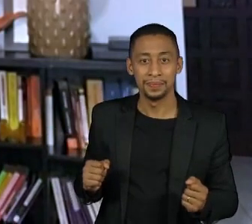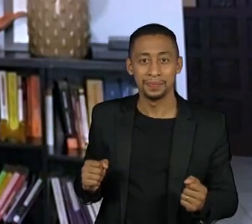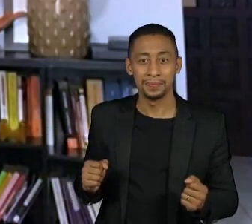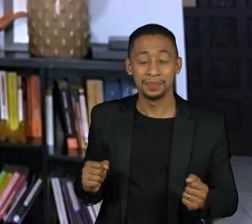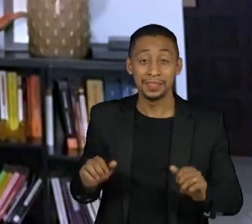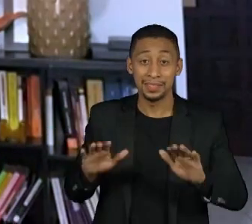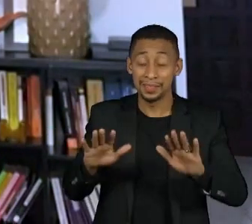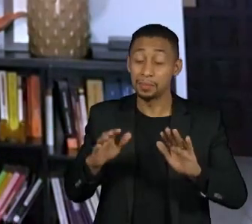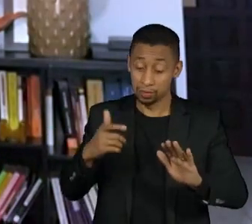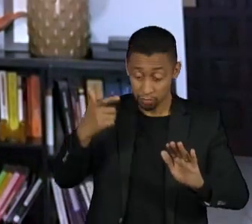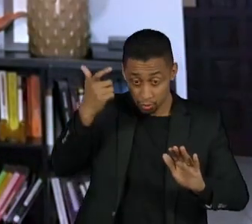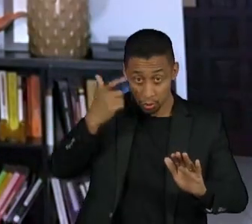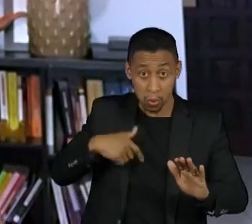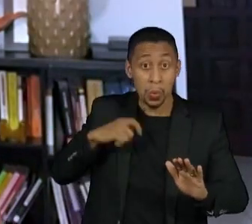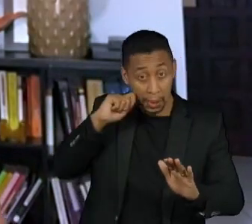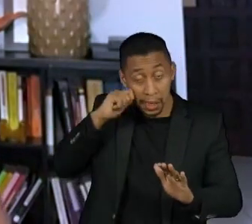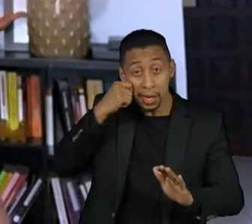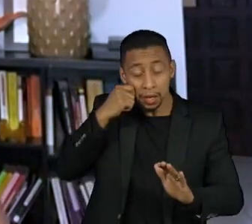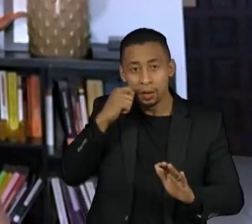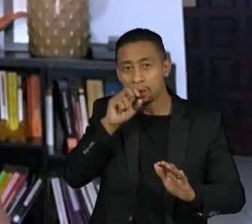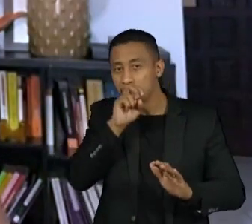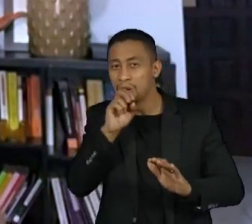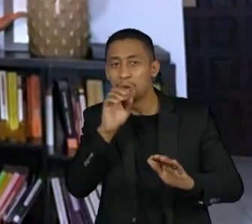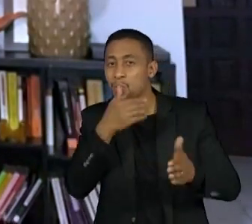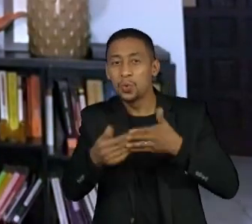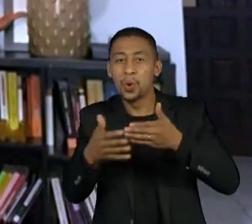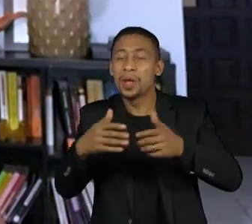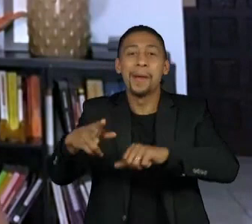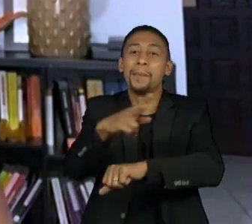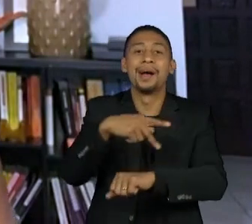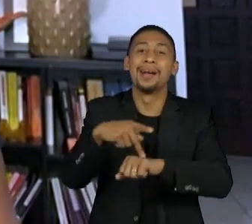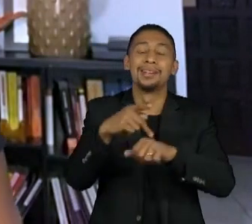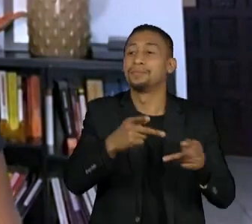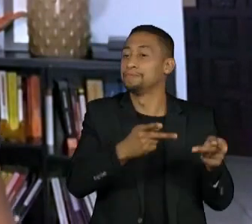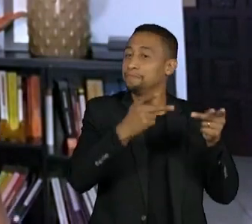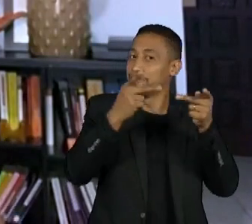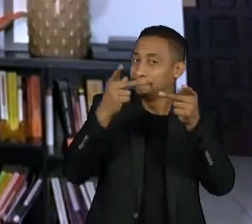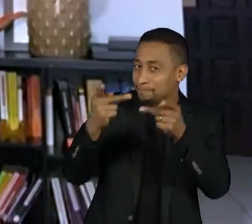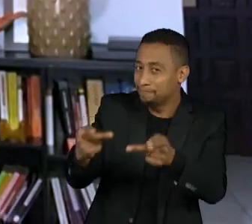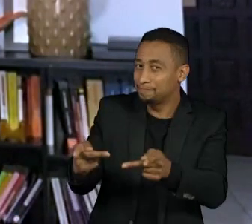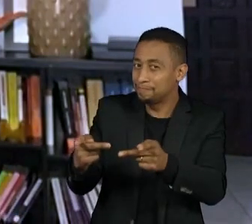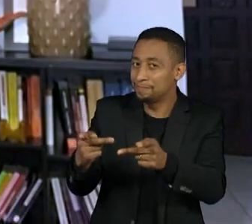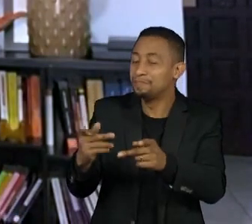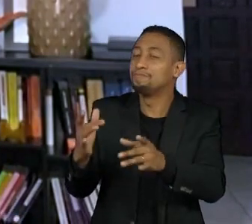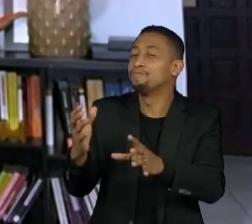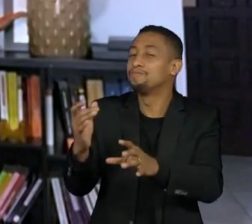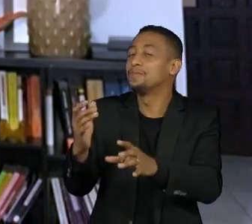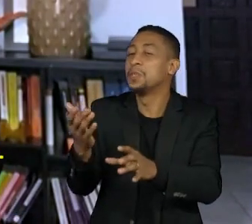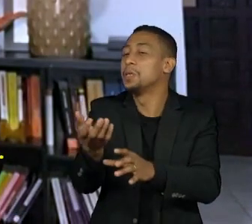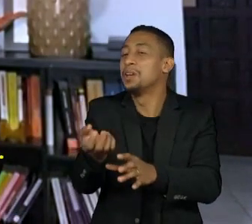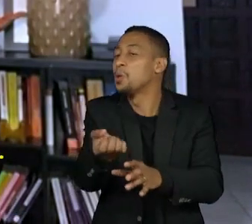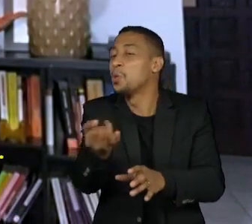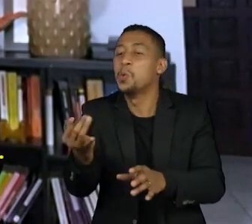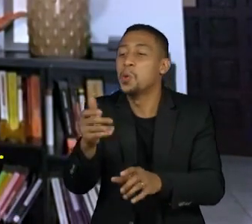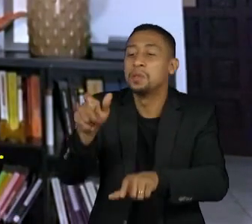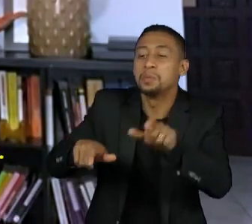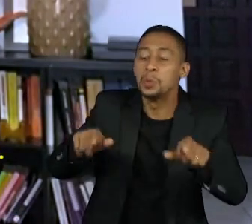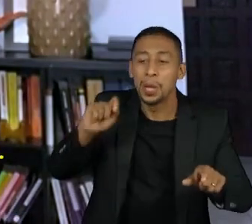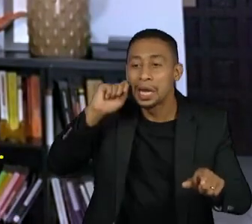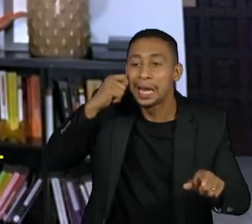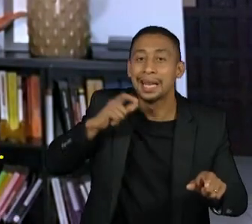As a Black woman, whenever I go to a country that I know has a Black population, I'm interested. I want to